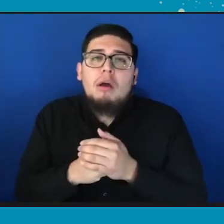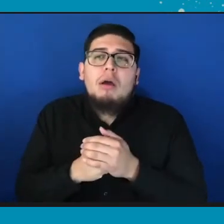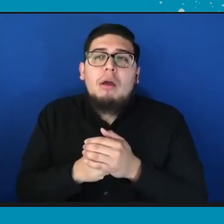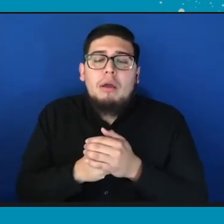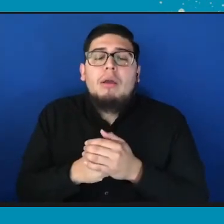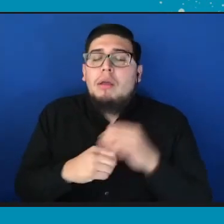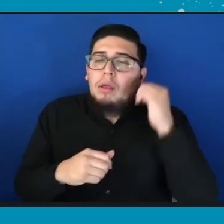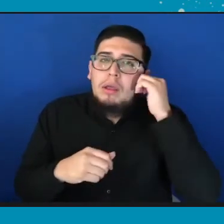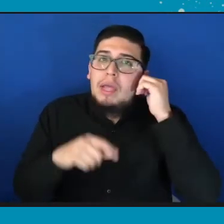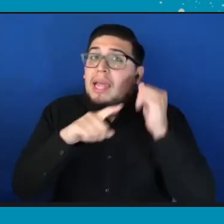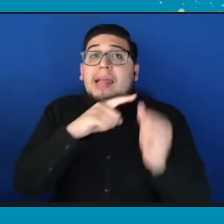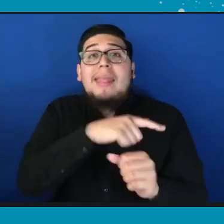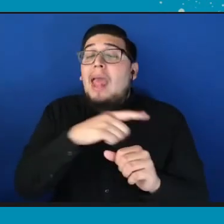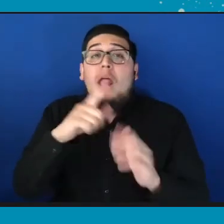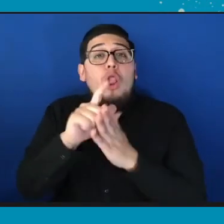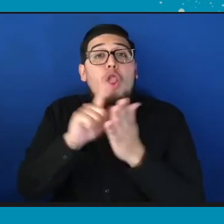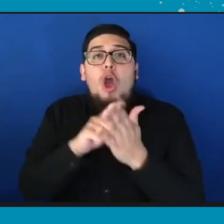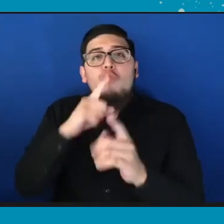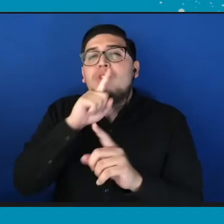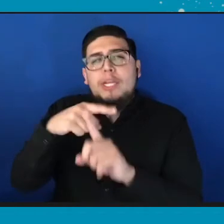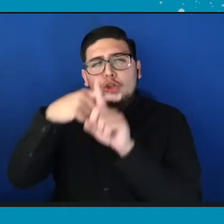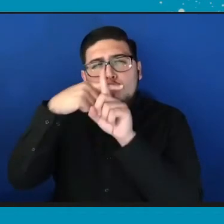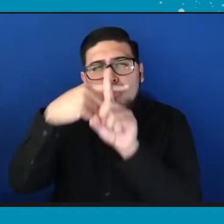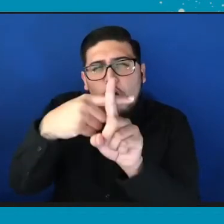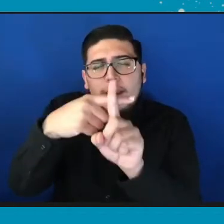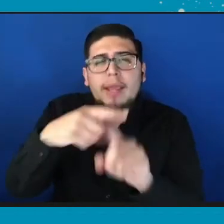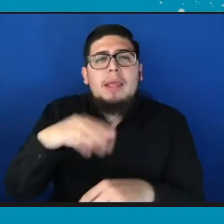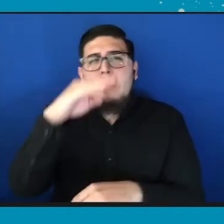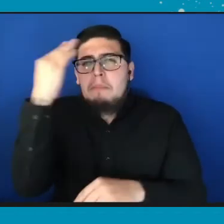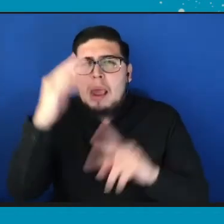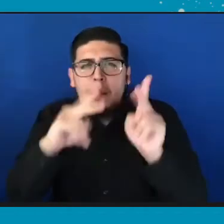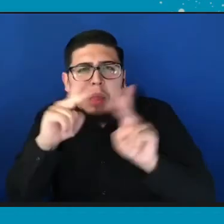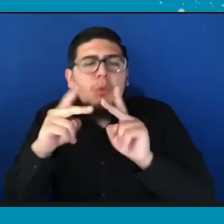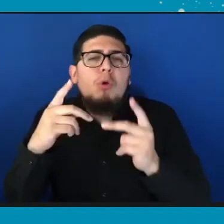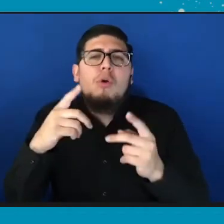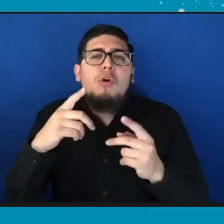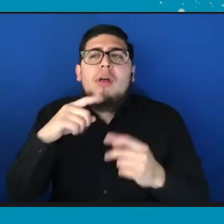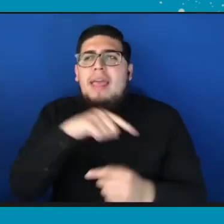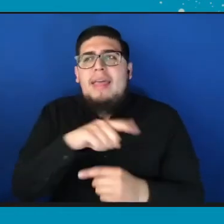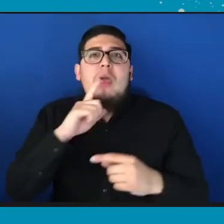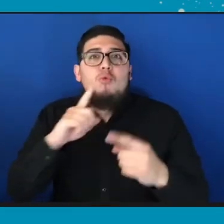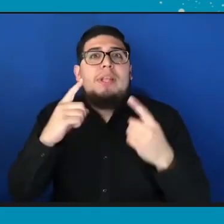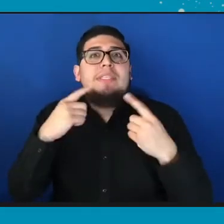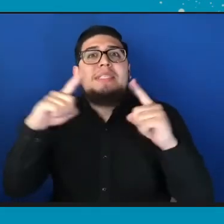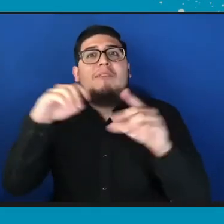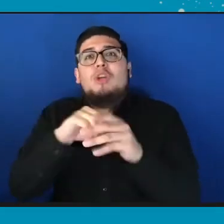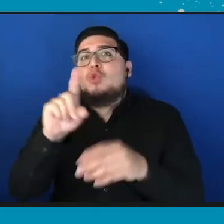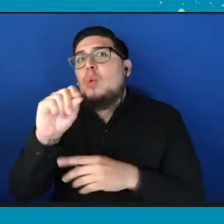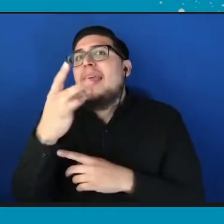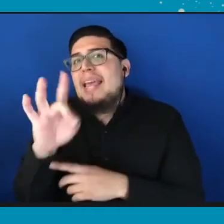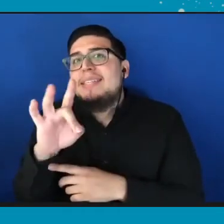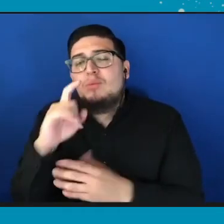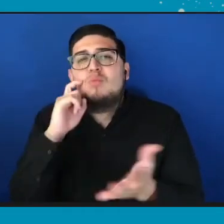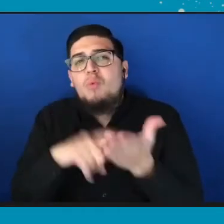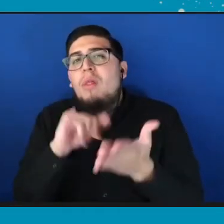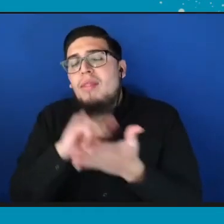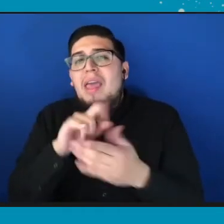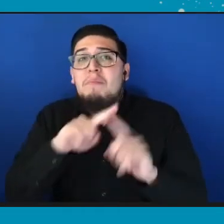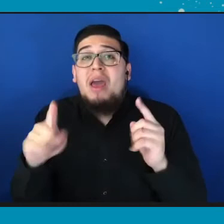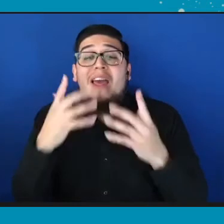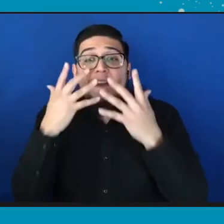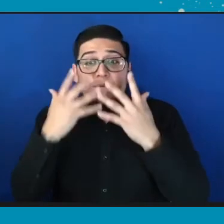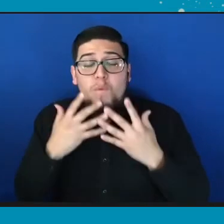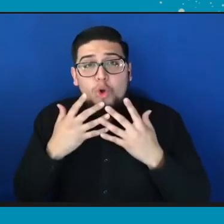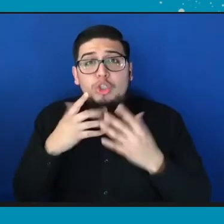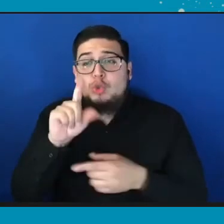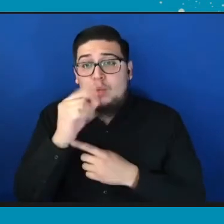American voter registration groups that were successful in the 2018 round of the election. Fortunately, it took about a year or